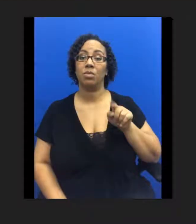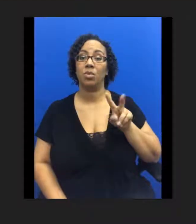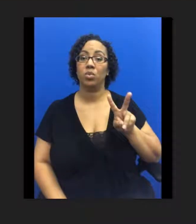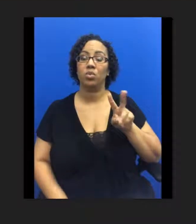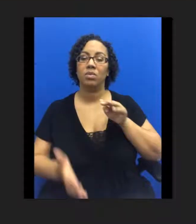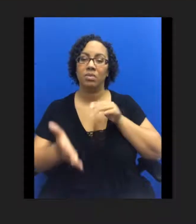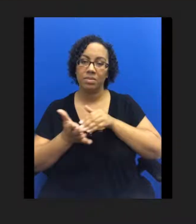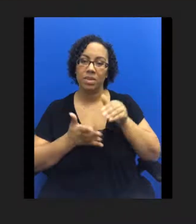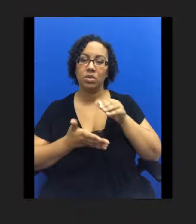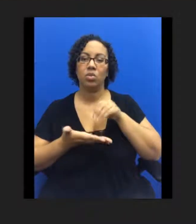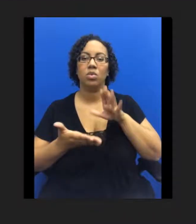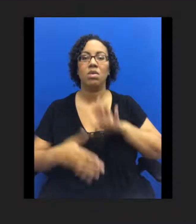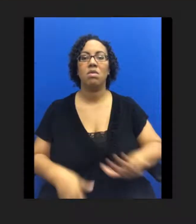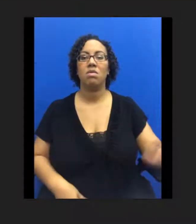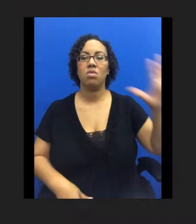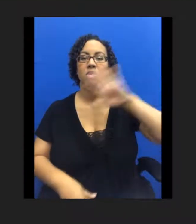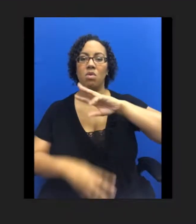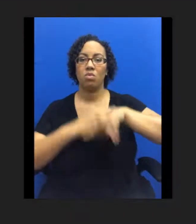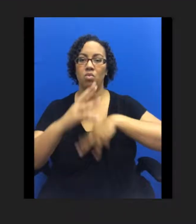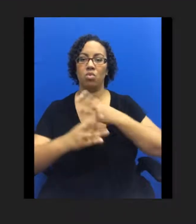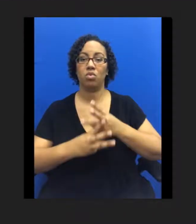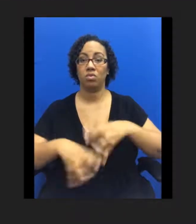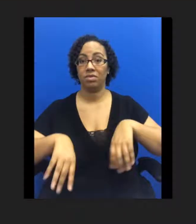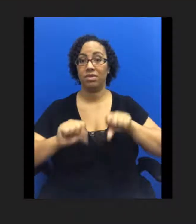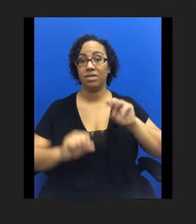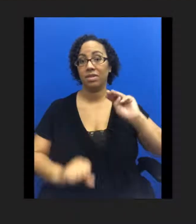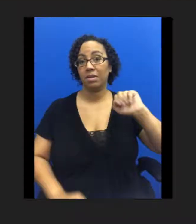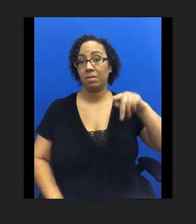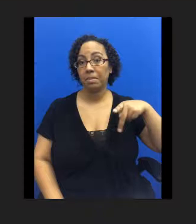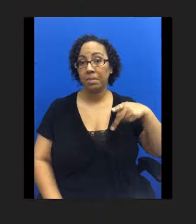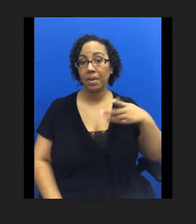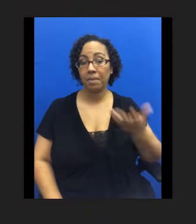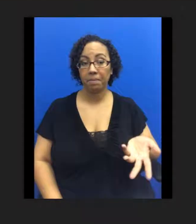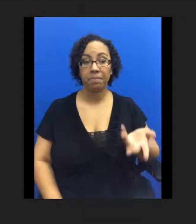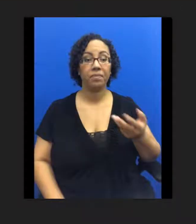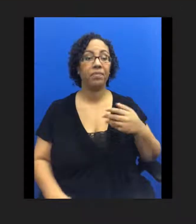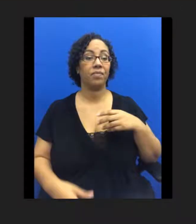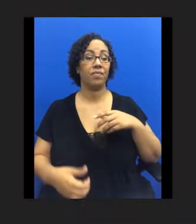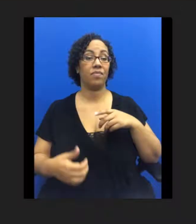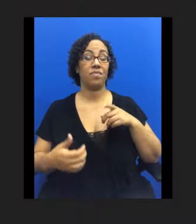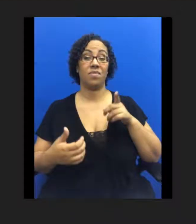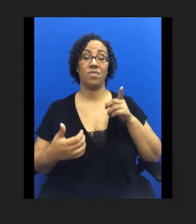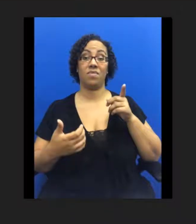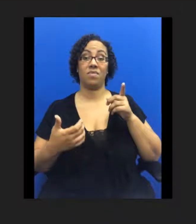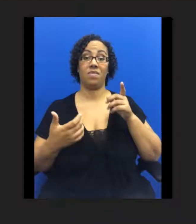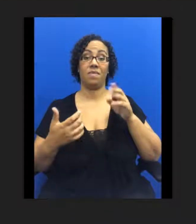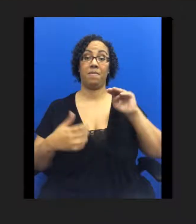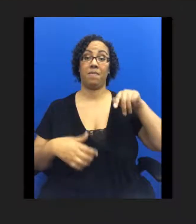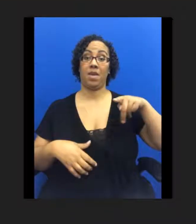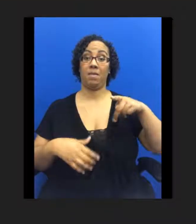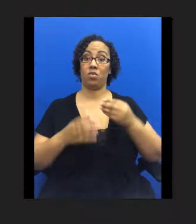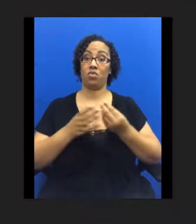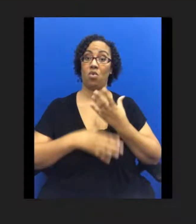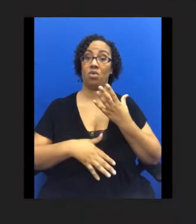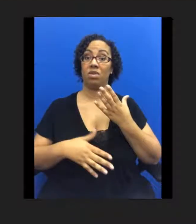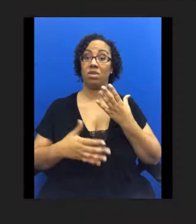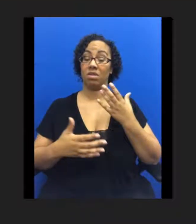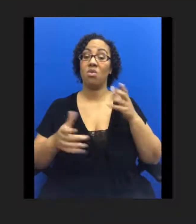assessing K-12 students. 10.2 million students across the world take the MAP assessment.